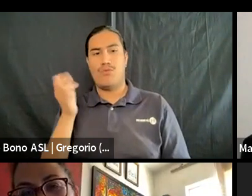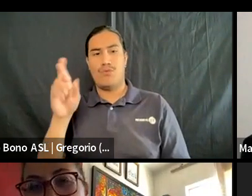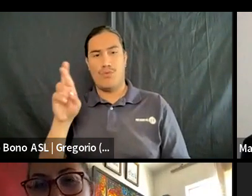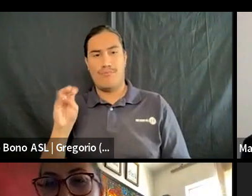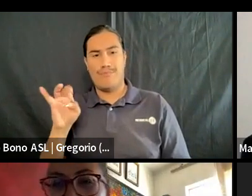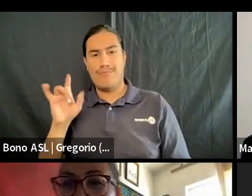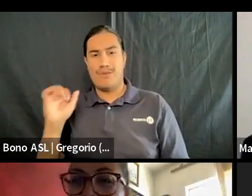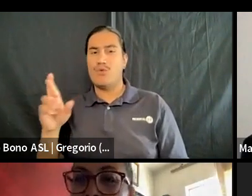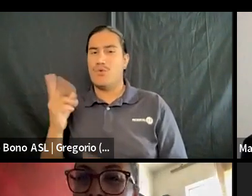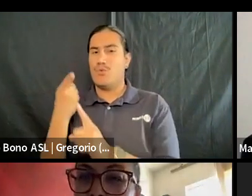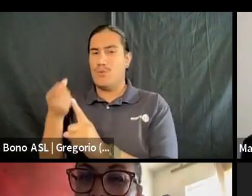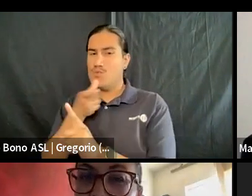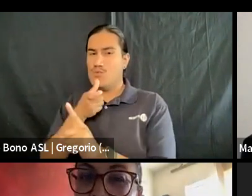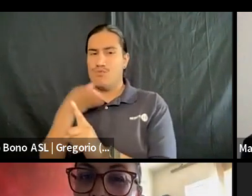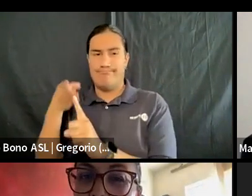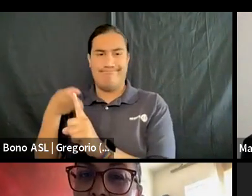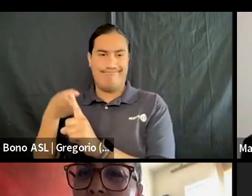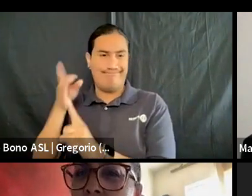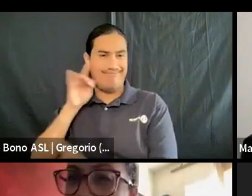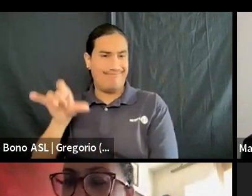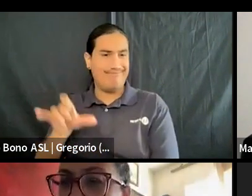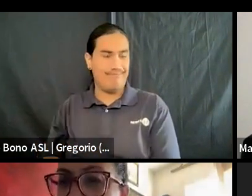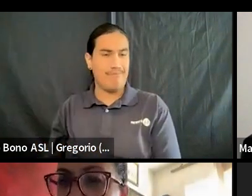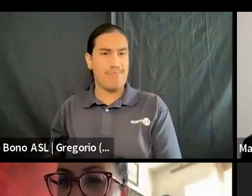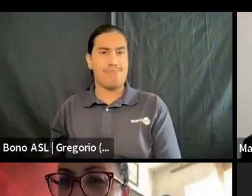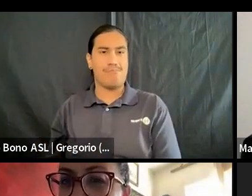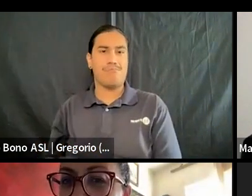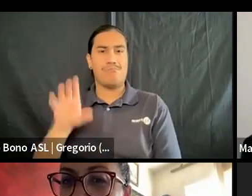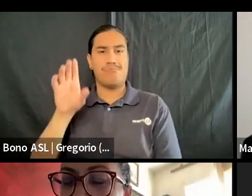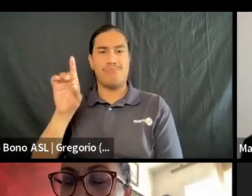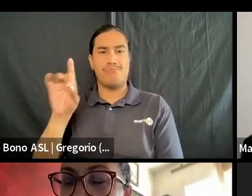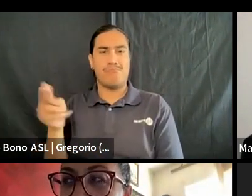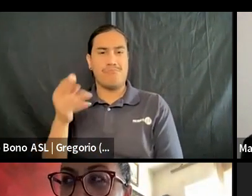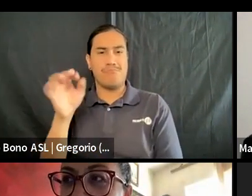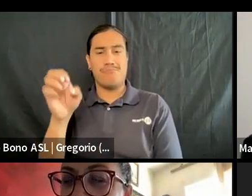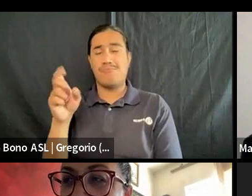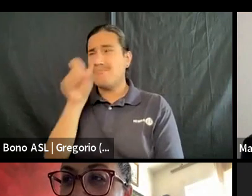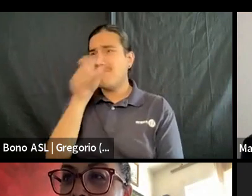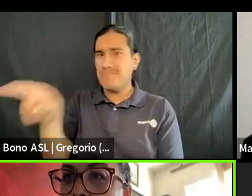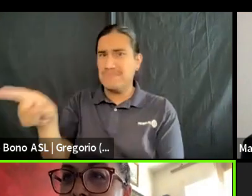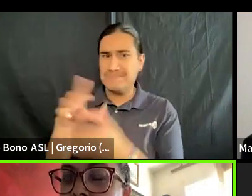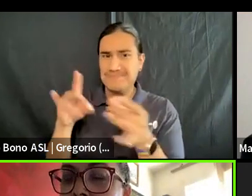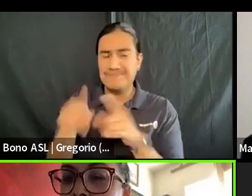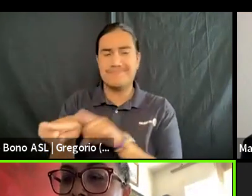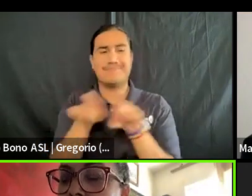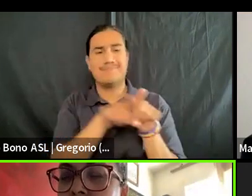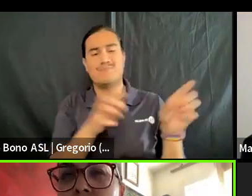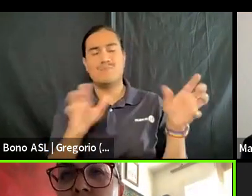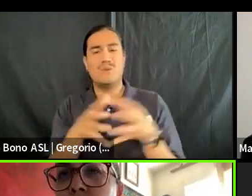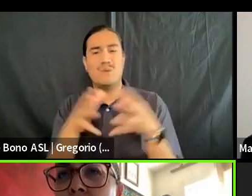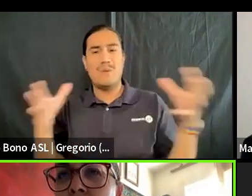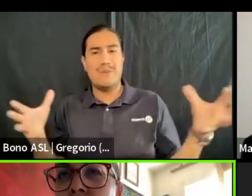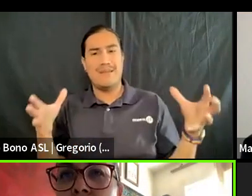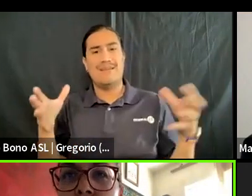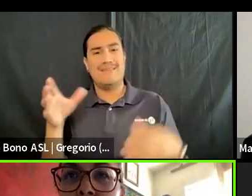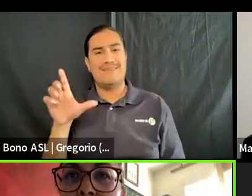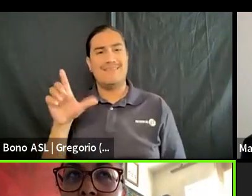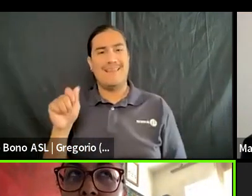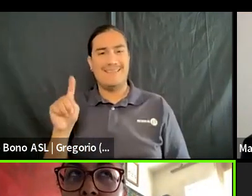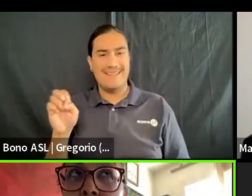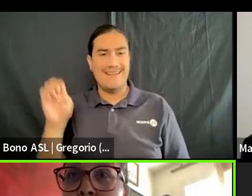like for that. I love what you just said too, Cándido. So many Latine